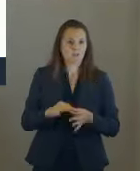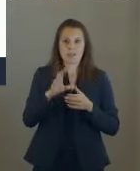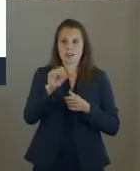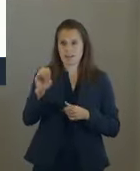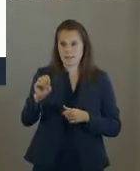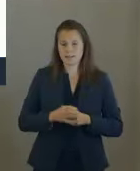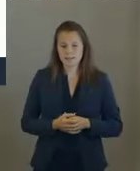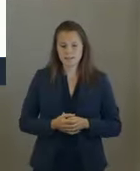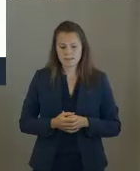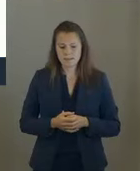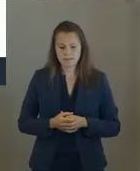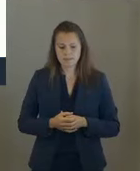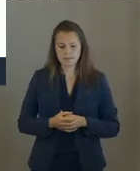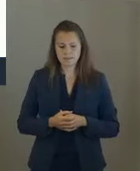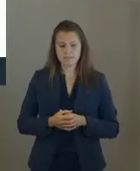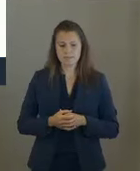case.